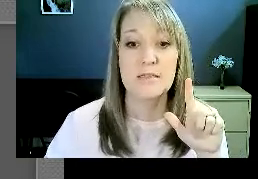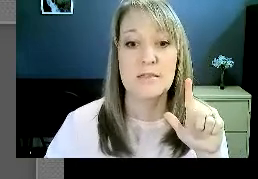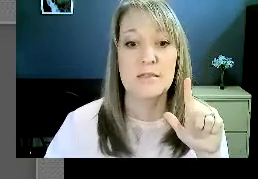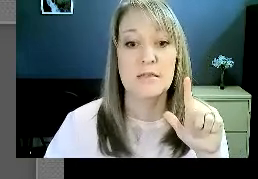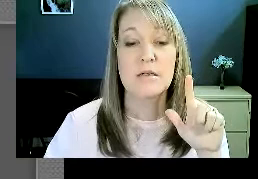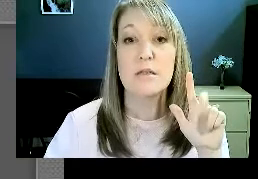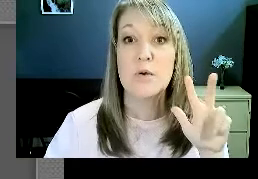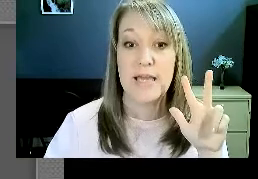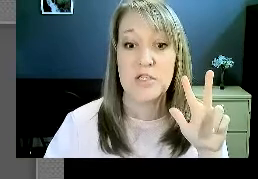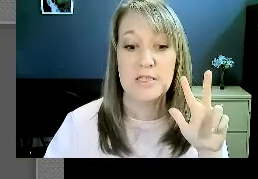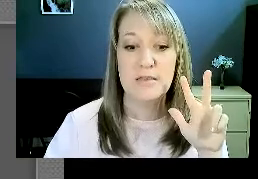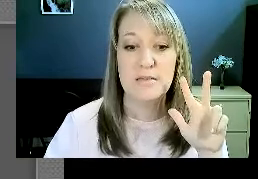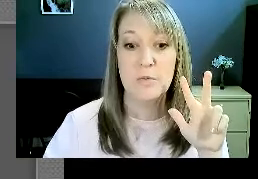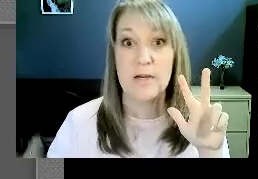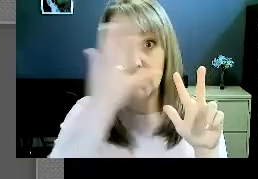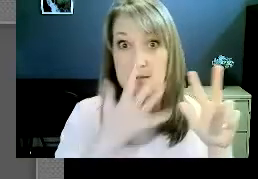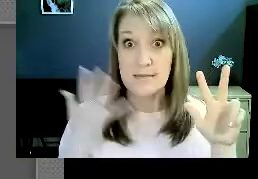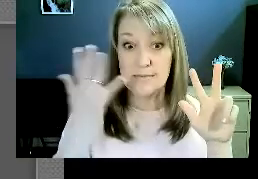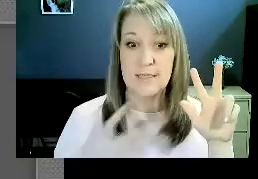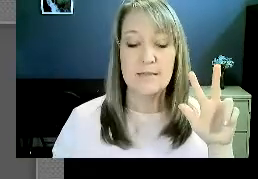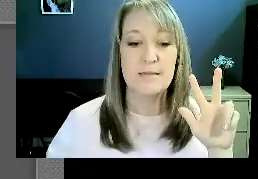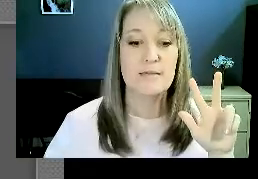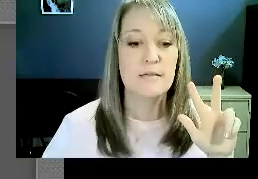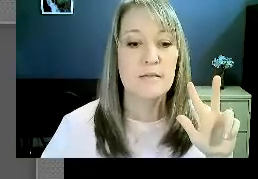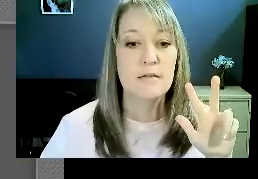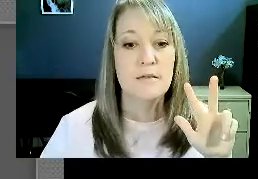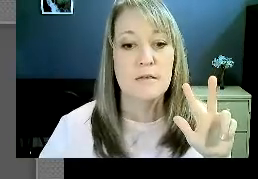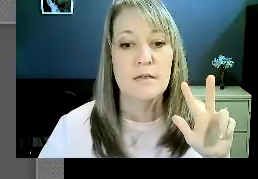orientation, location, where it is, right?